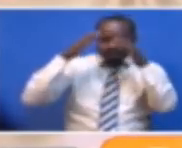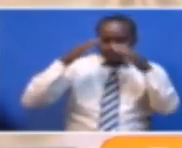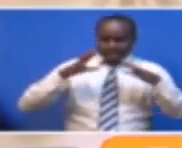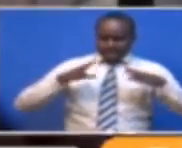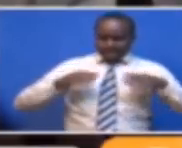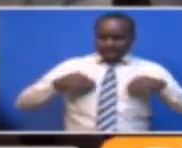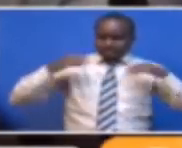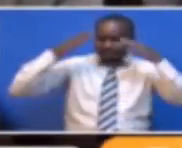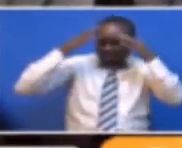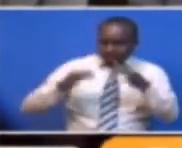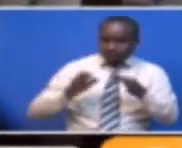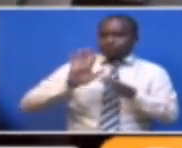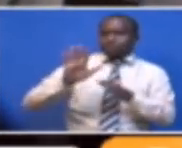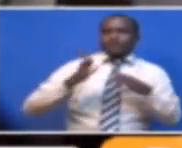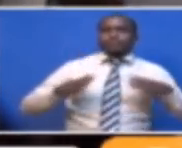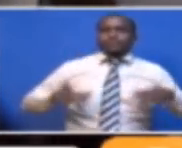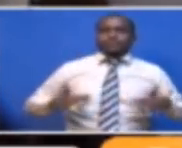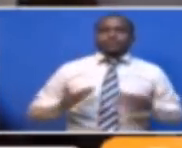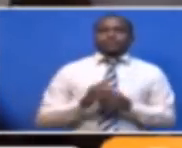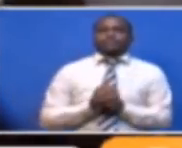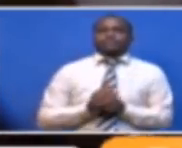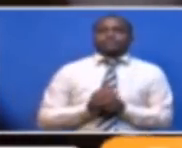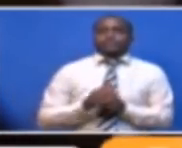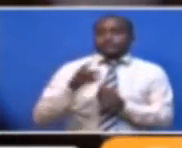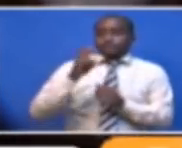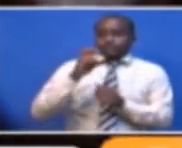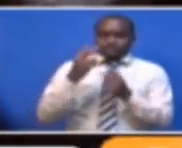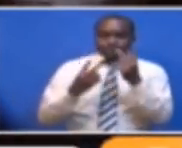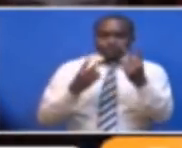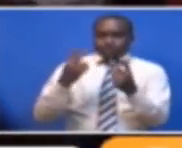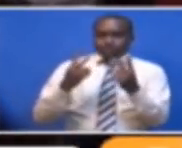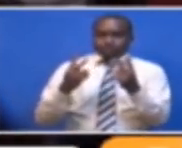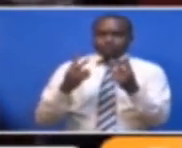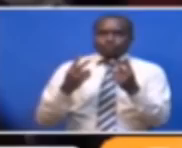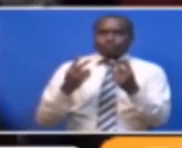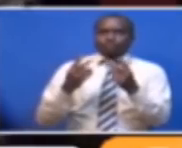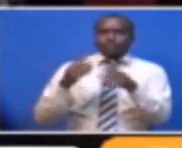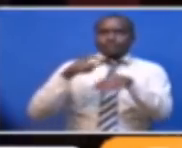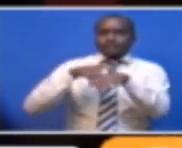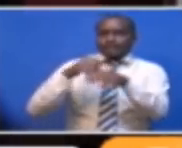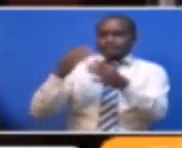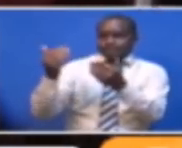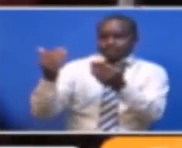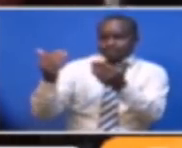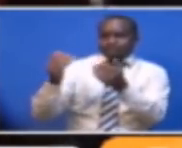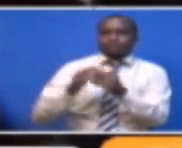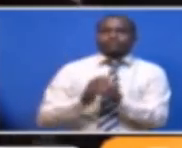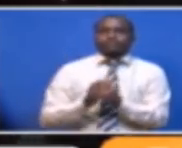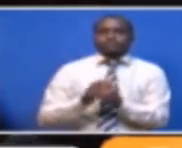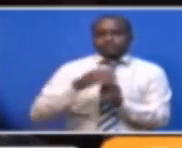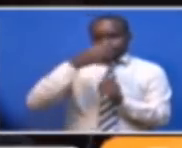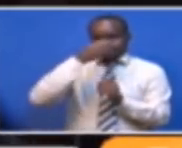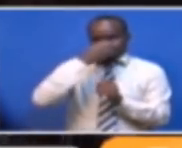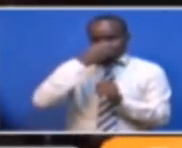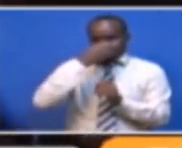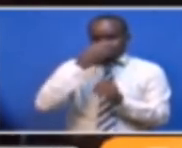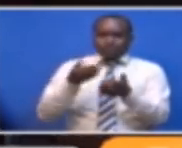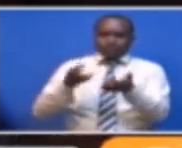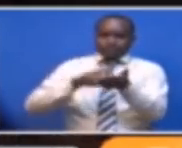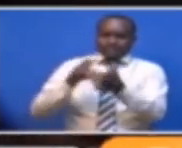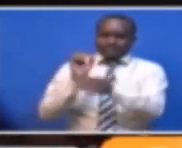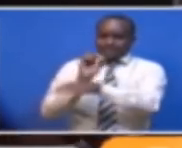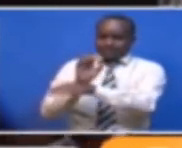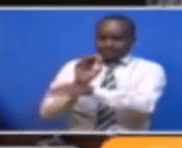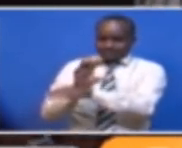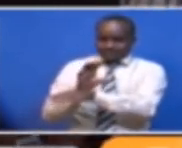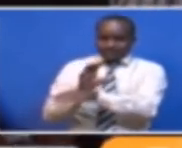wananchi. With the 2022 political storm gathering, Deputy President William Ruto gave his often repeated advice to